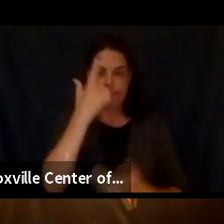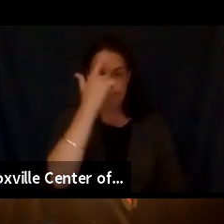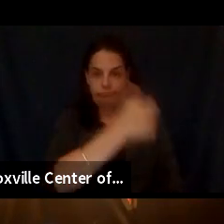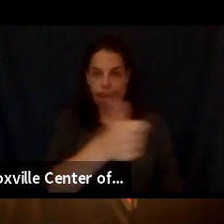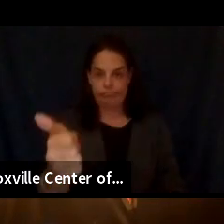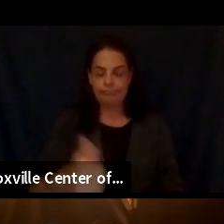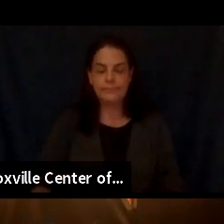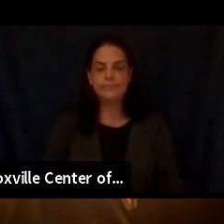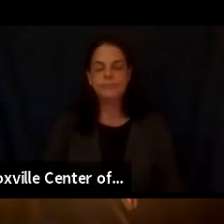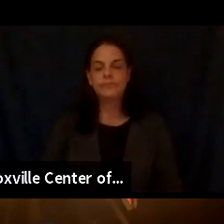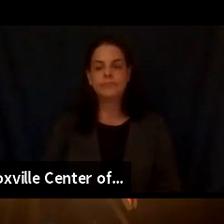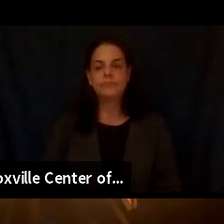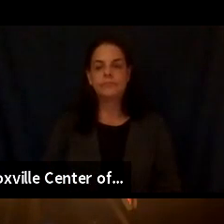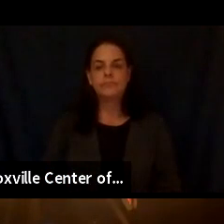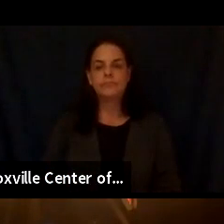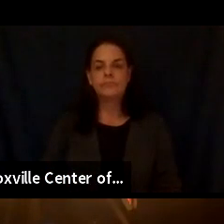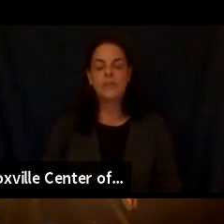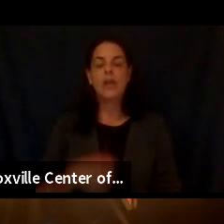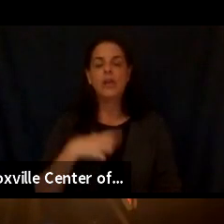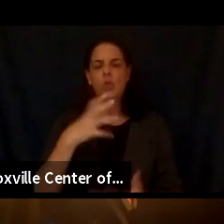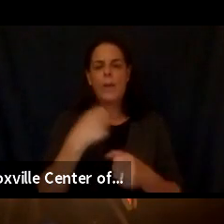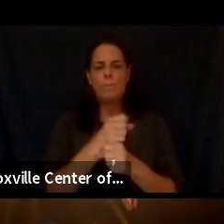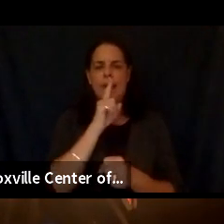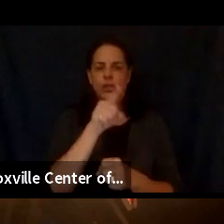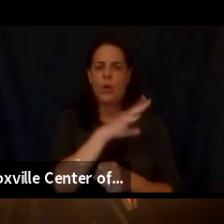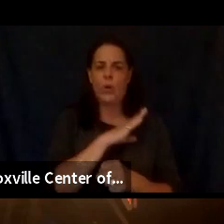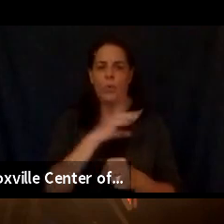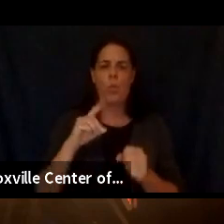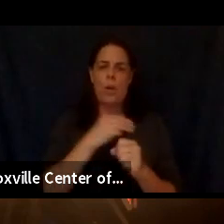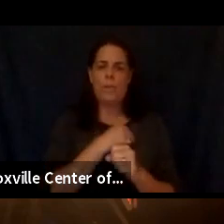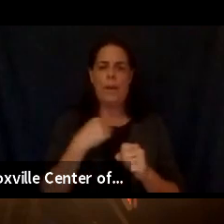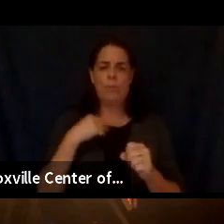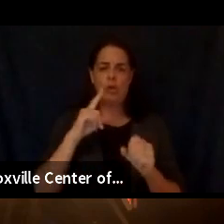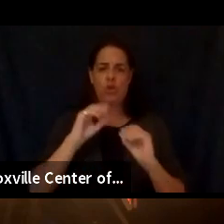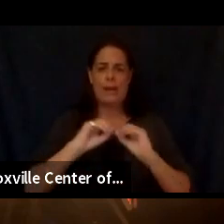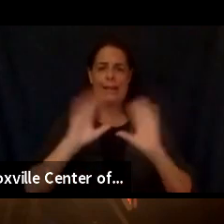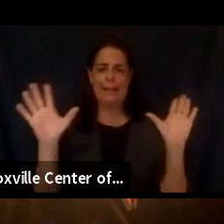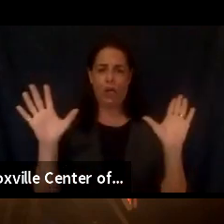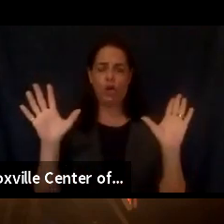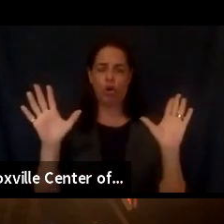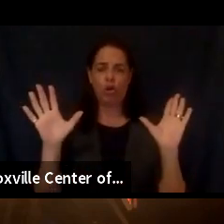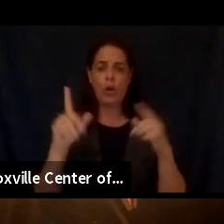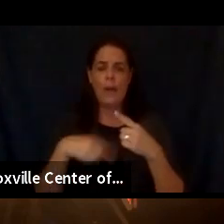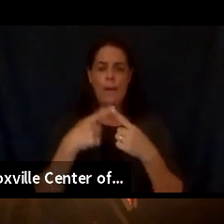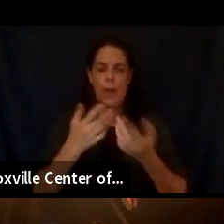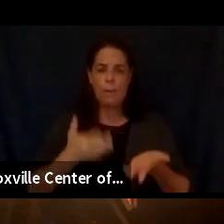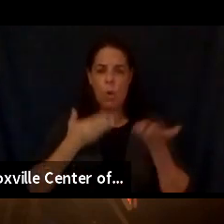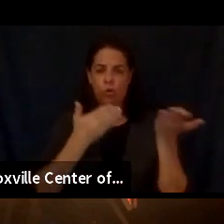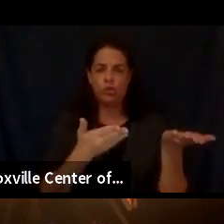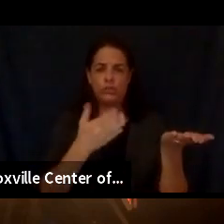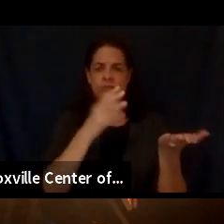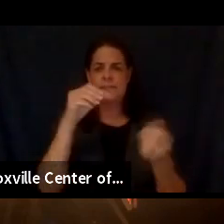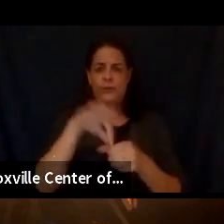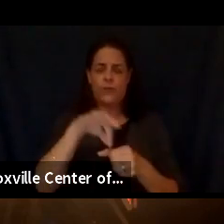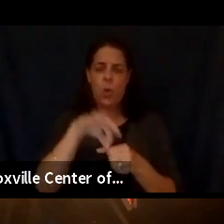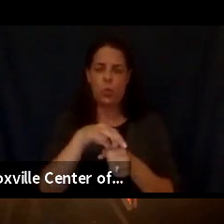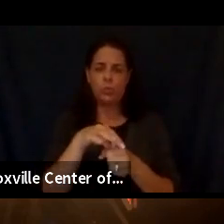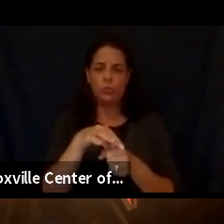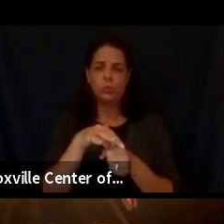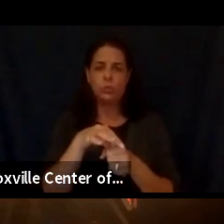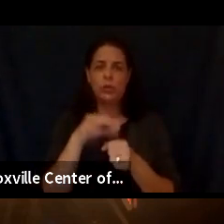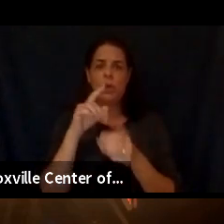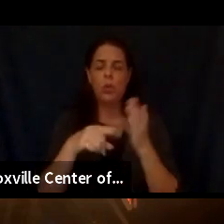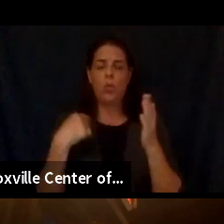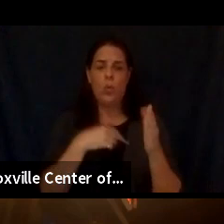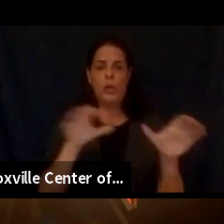right, so I just want to make sure that the board members are clear from a standpoint of motions and votes as to what we